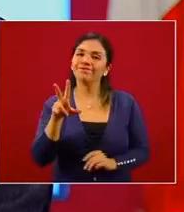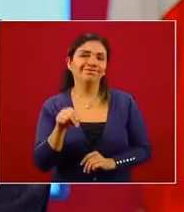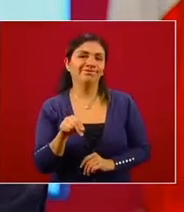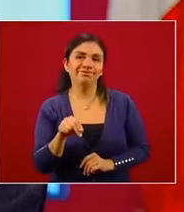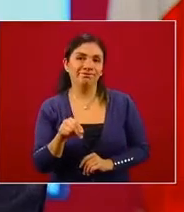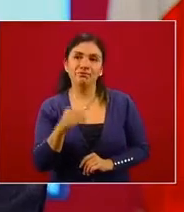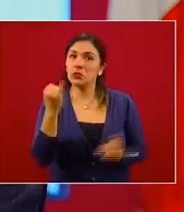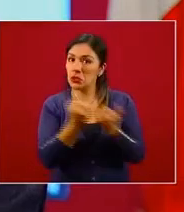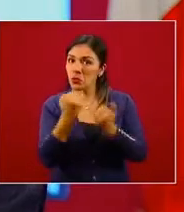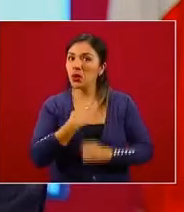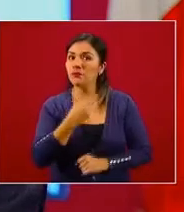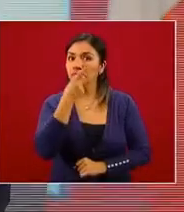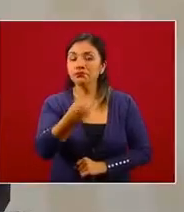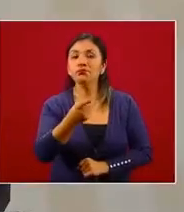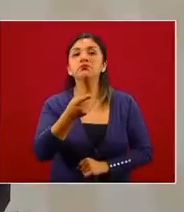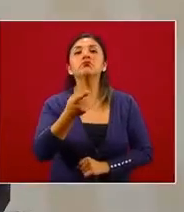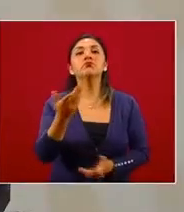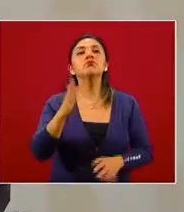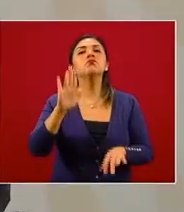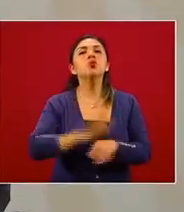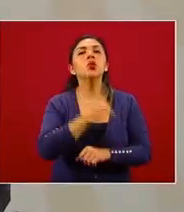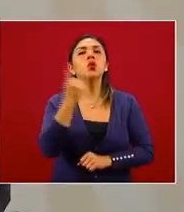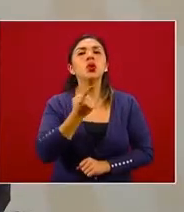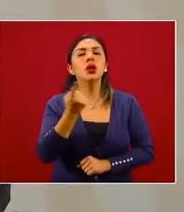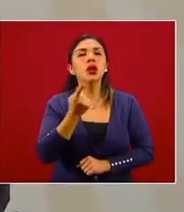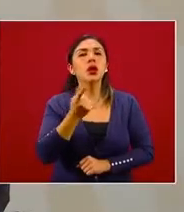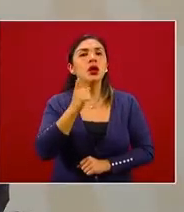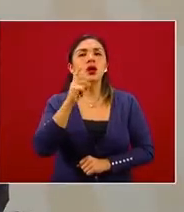to get remdesivir and everything will be okay.